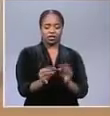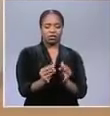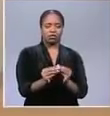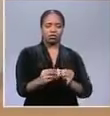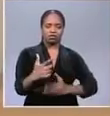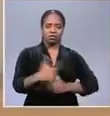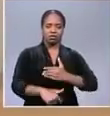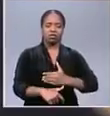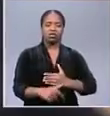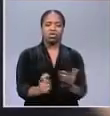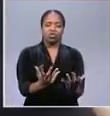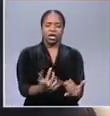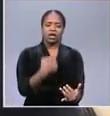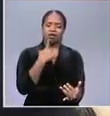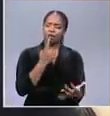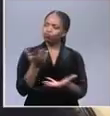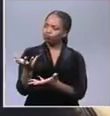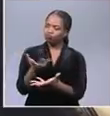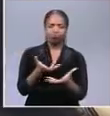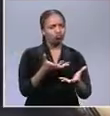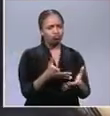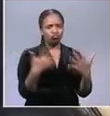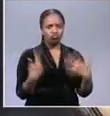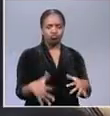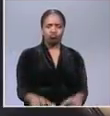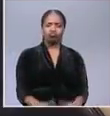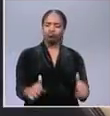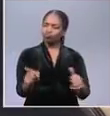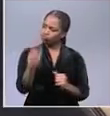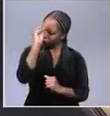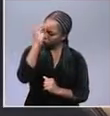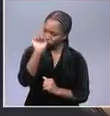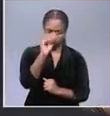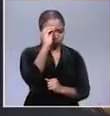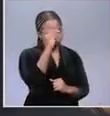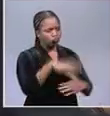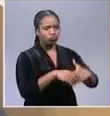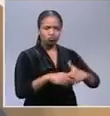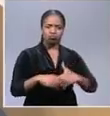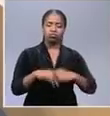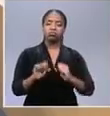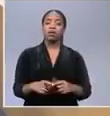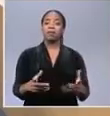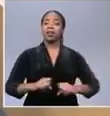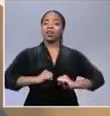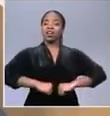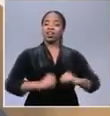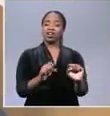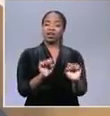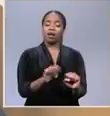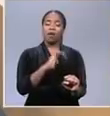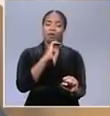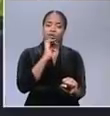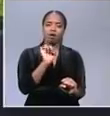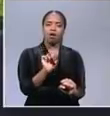Kim said they had a very meaningful exchange on issues of mutual interest. It's being reported that denuclearization was high on the